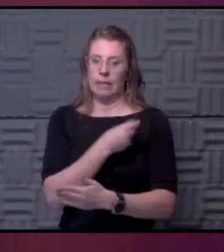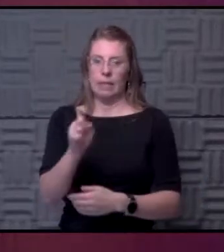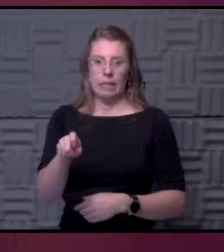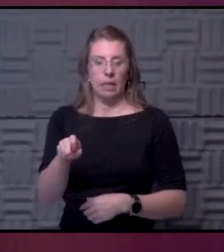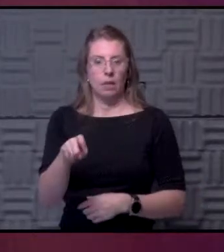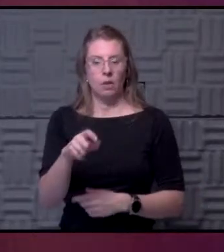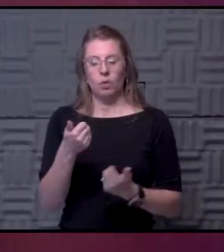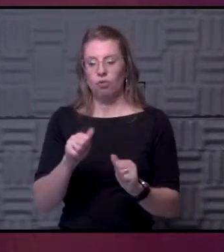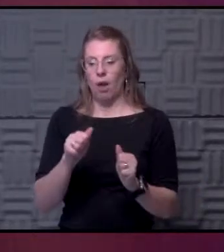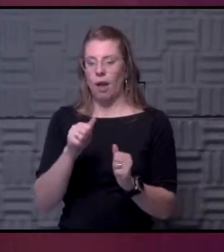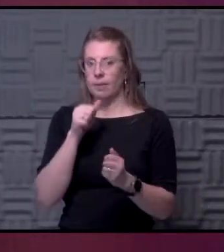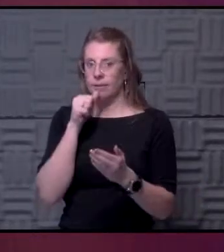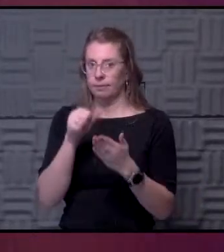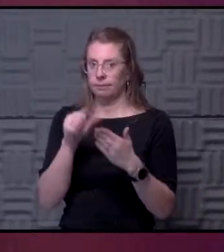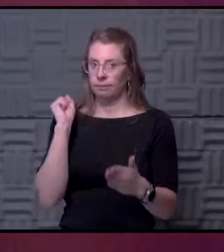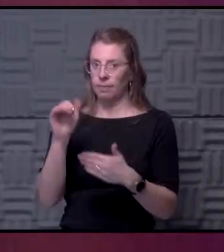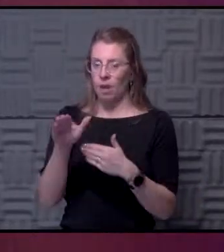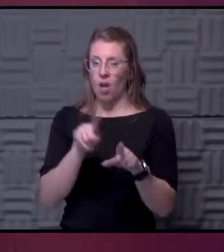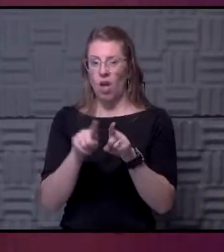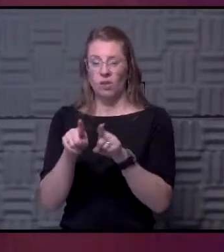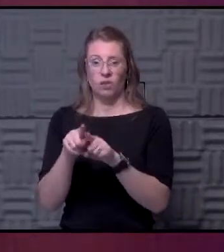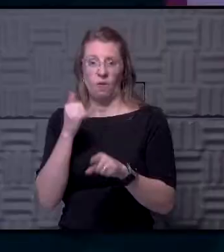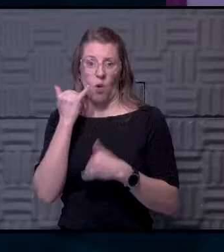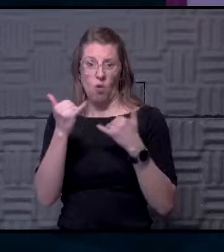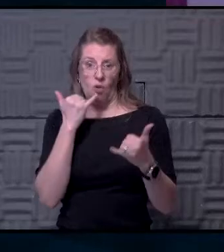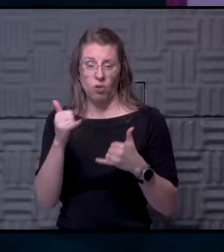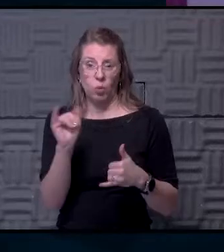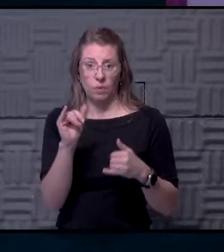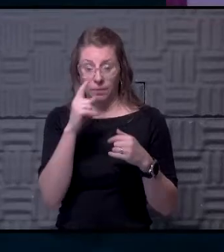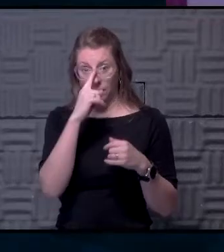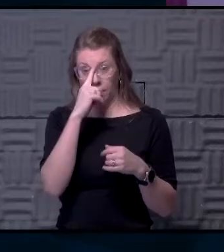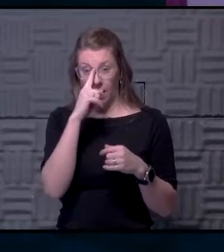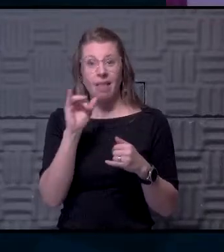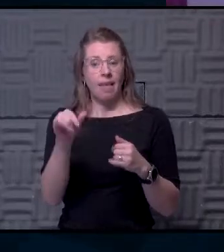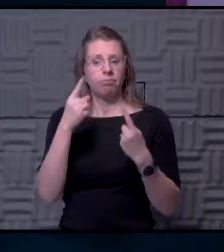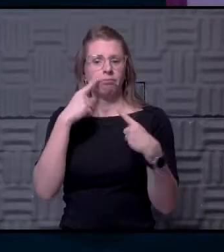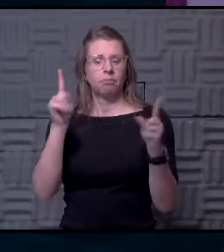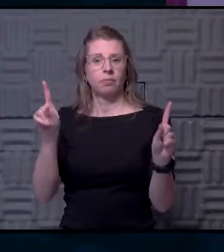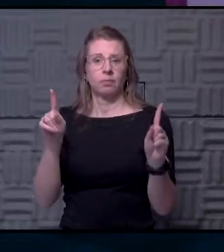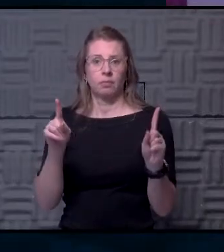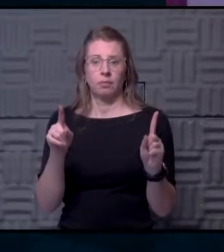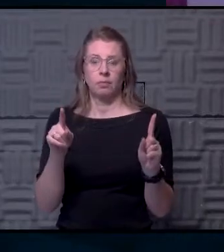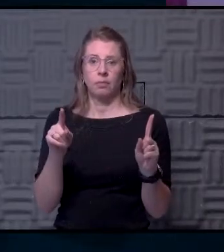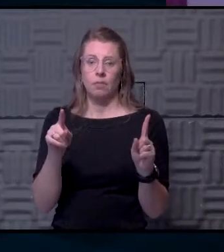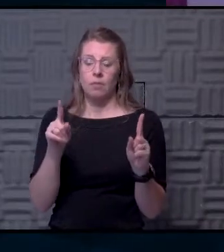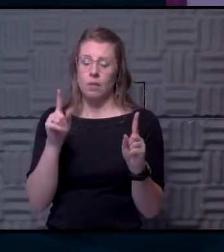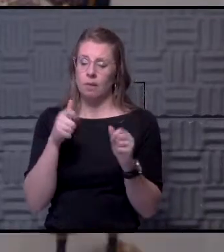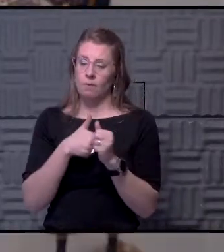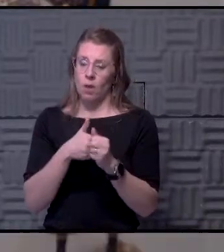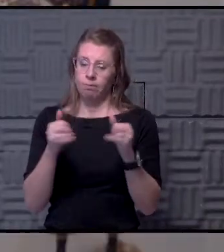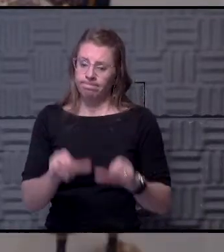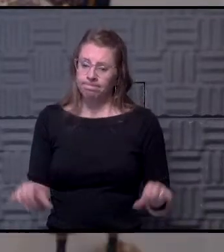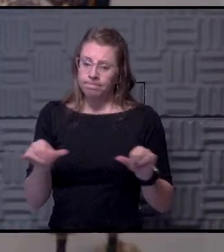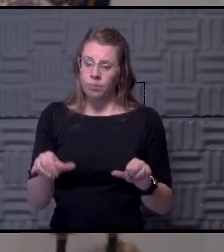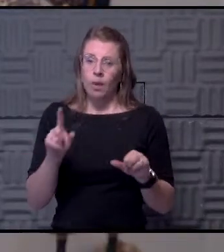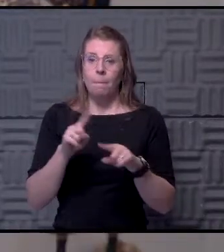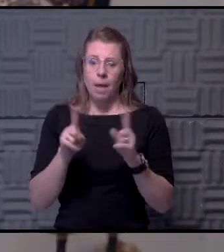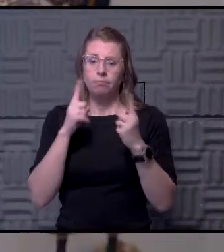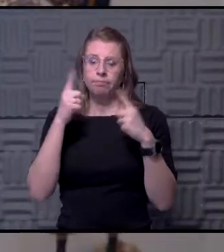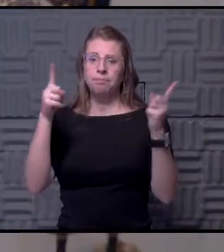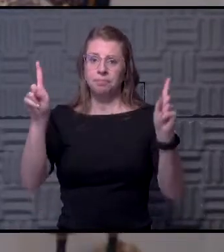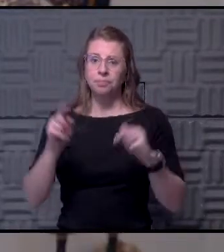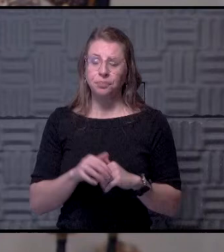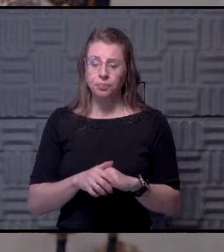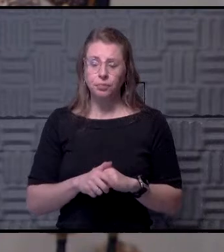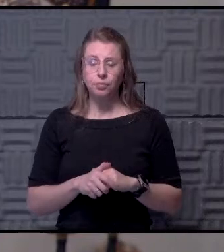with snail mail and phone calls as well. And that works, Steve, and it has to be very customized, but it absolutely works. I will